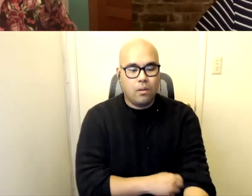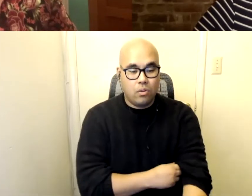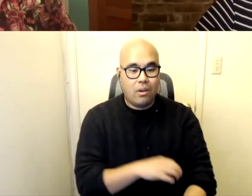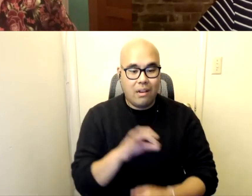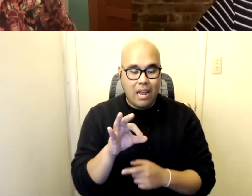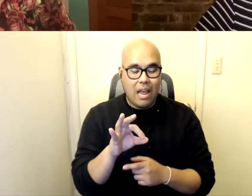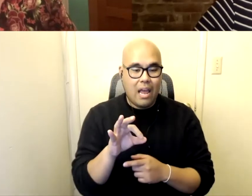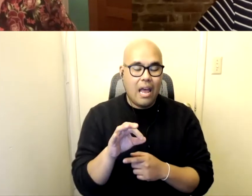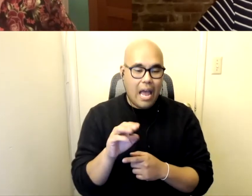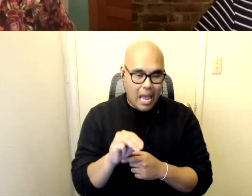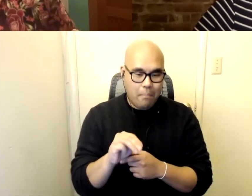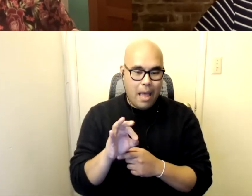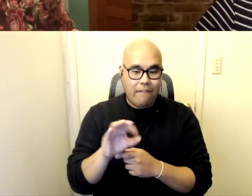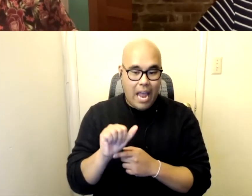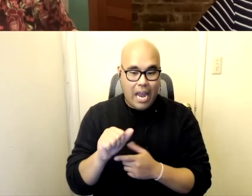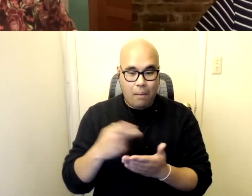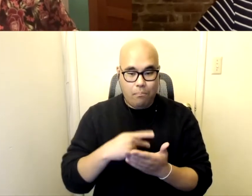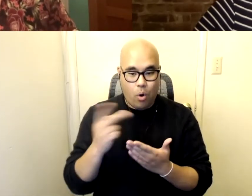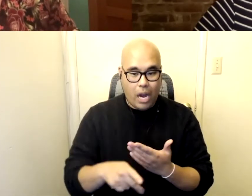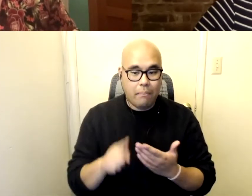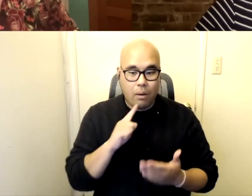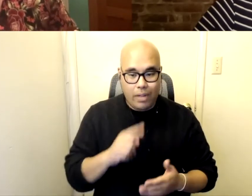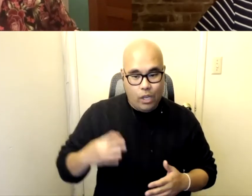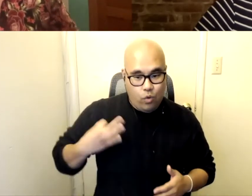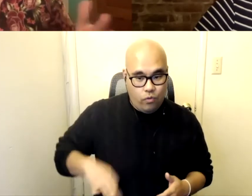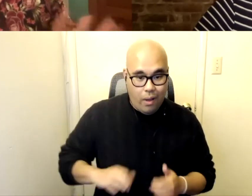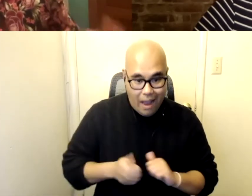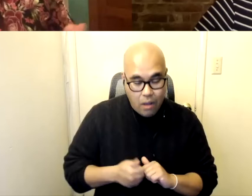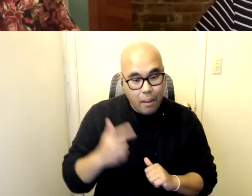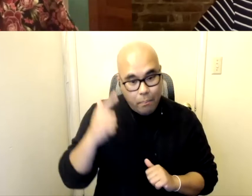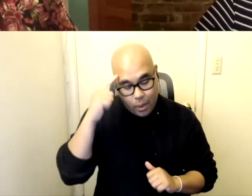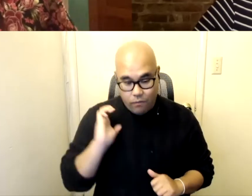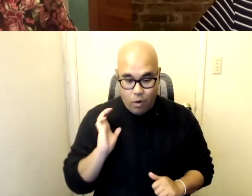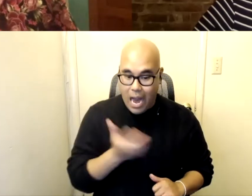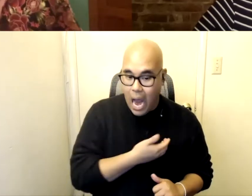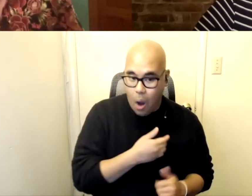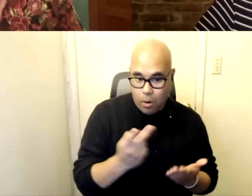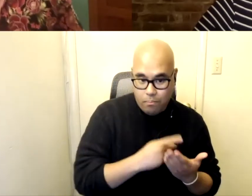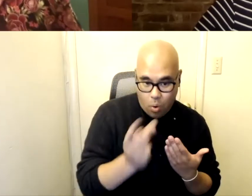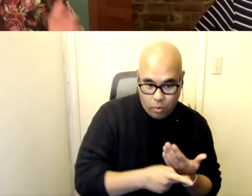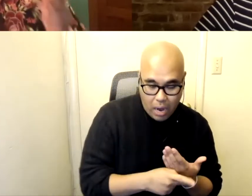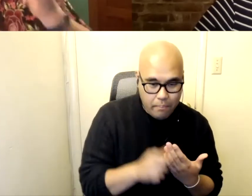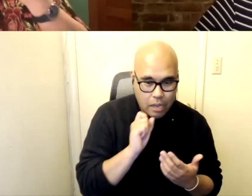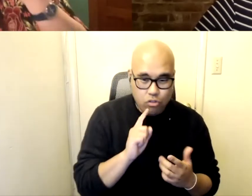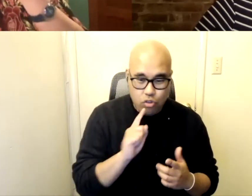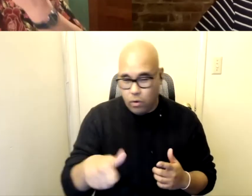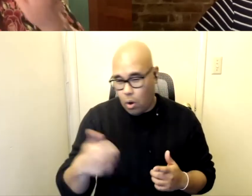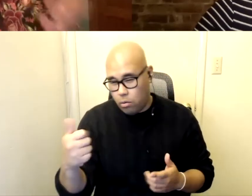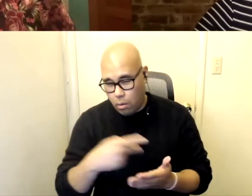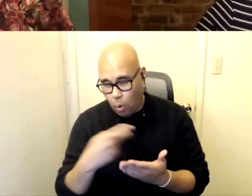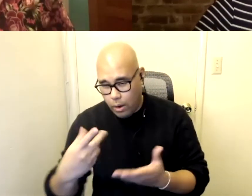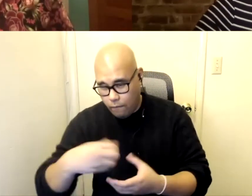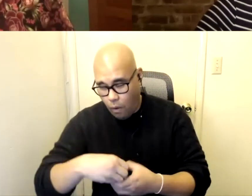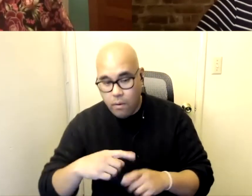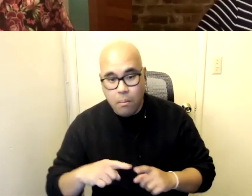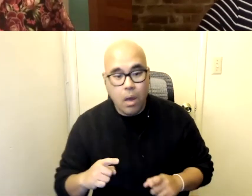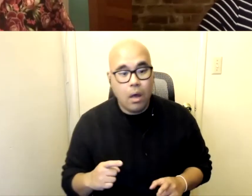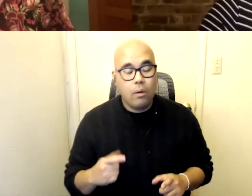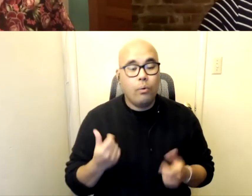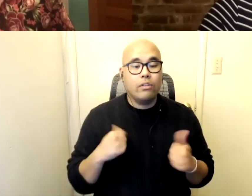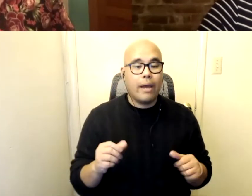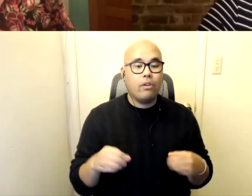can be very useful is that, at least in ours, and I'm not sure I can speak for everybody else, we try to give